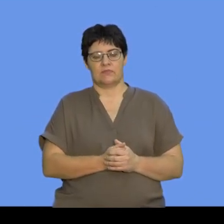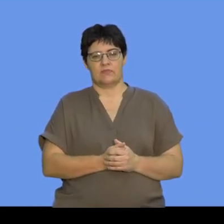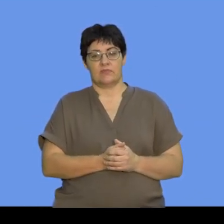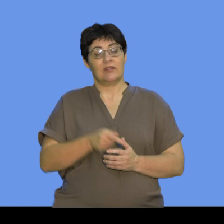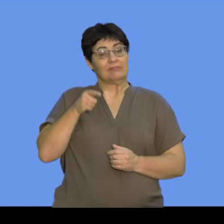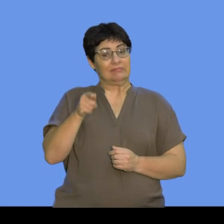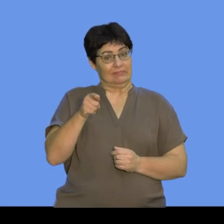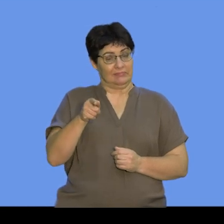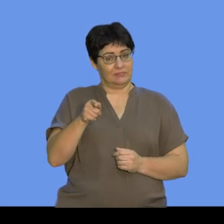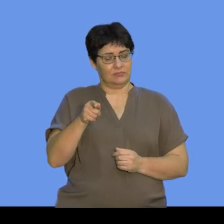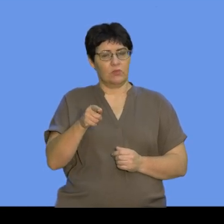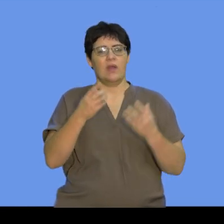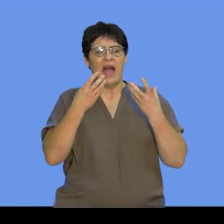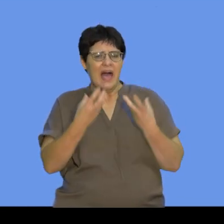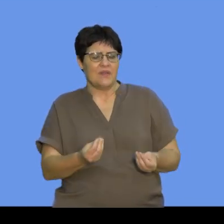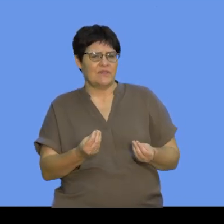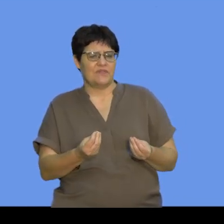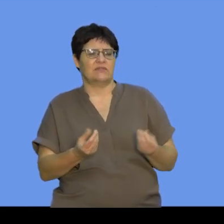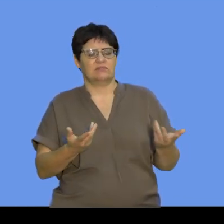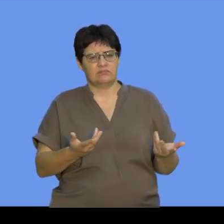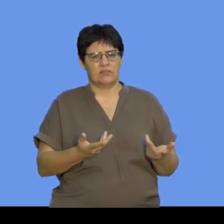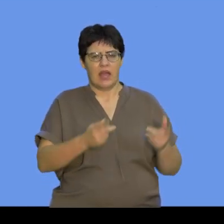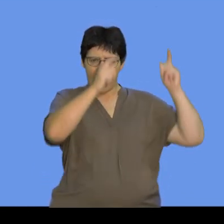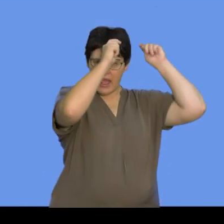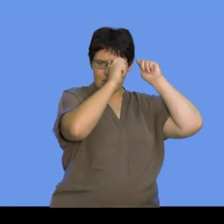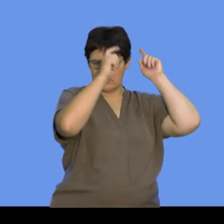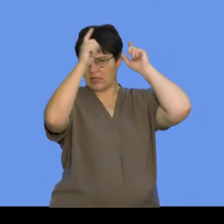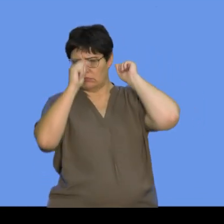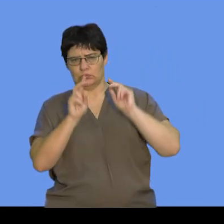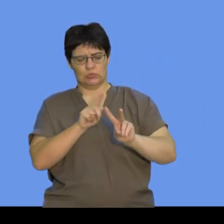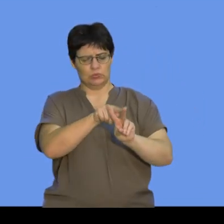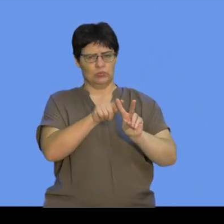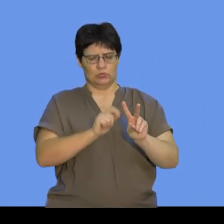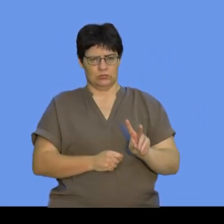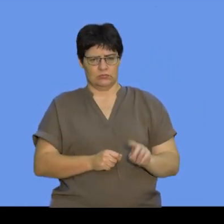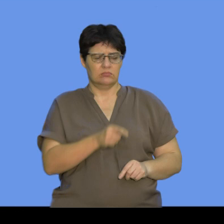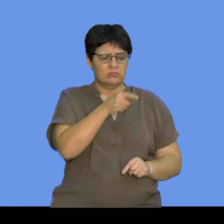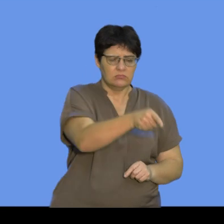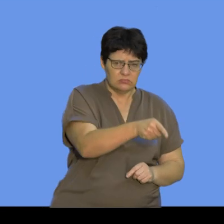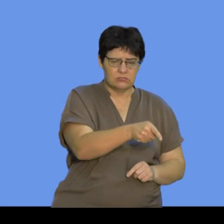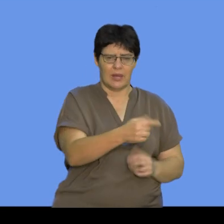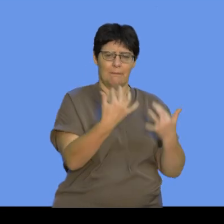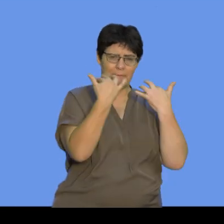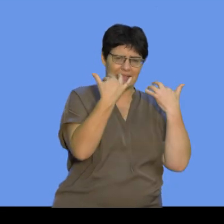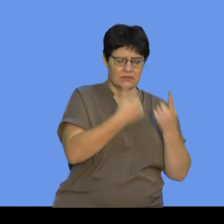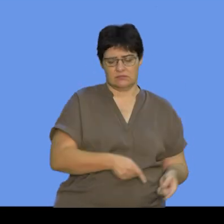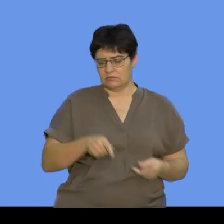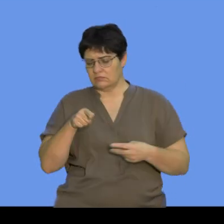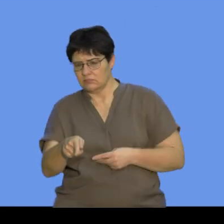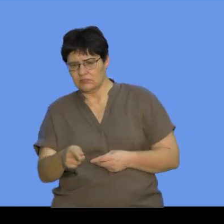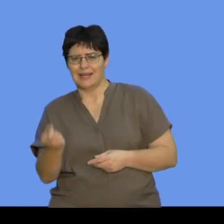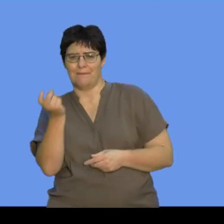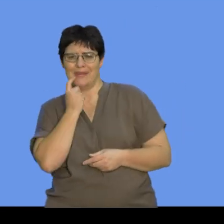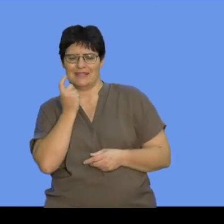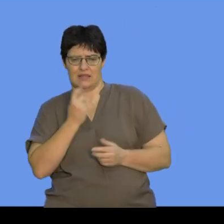in this case, we have a scenario. Okay, we've got two helmets. One is made of plastic, the other one is made of a metal.